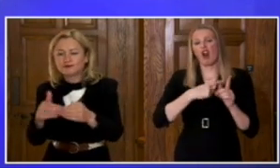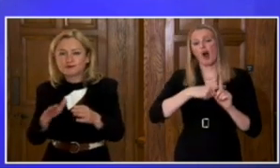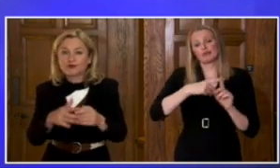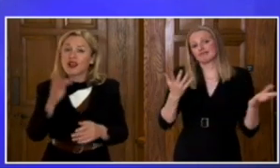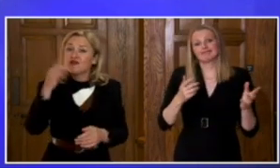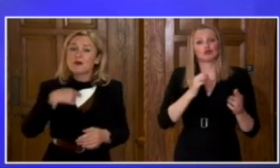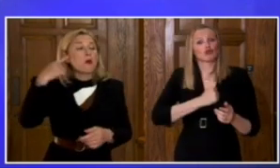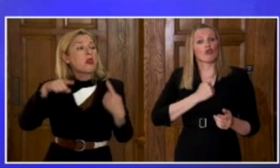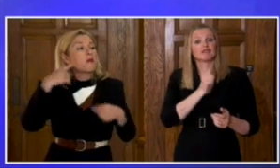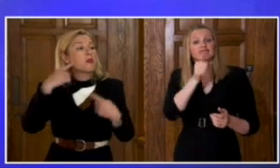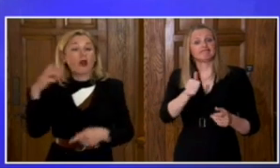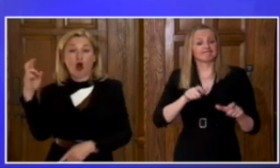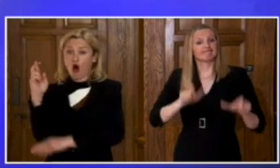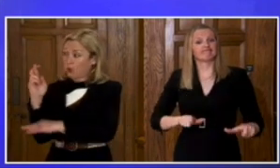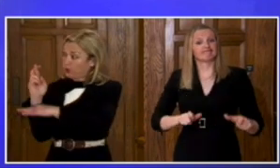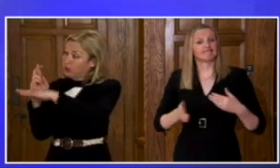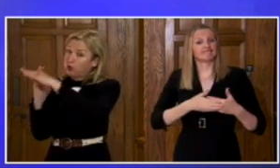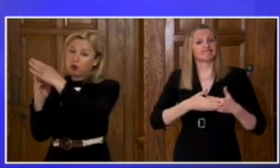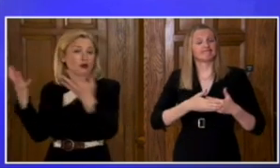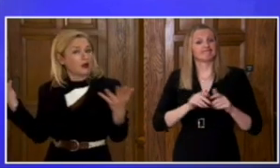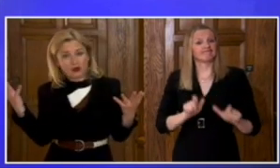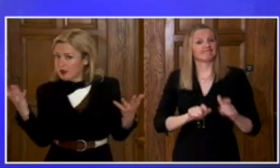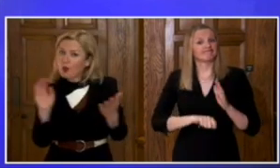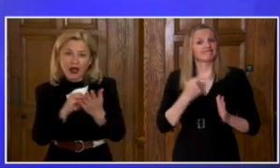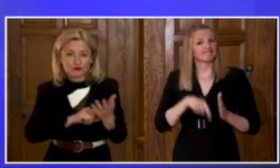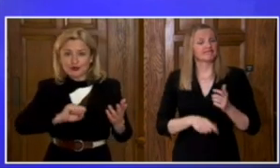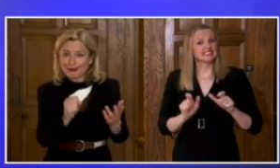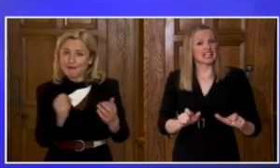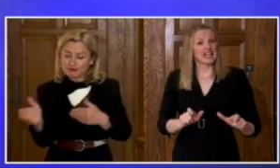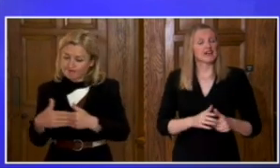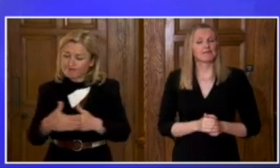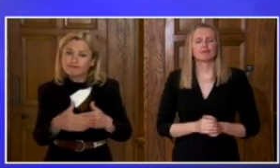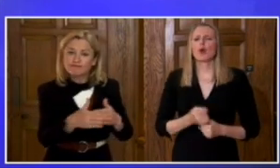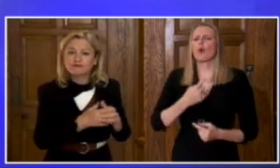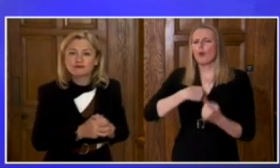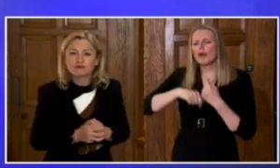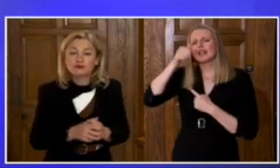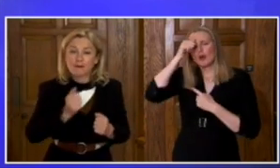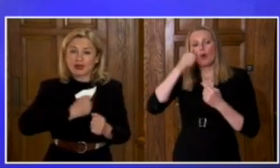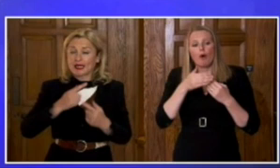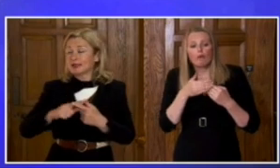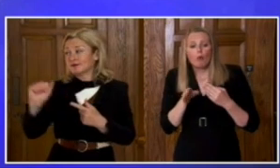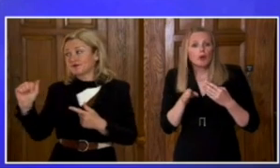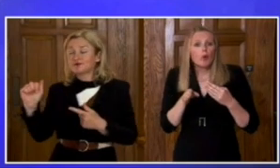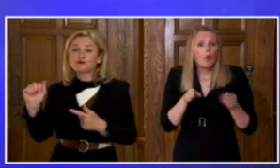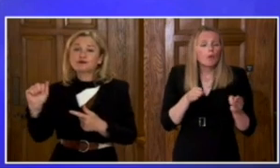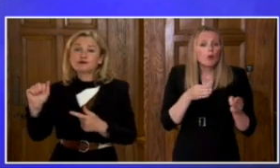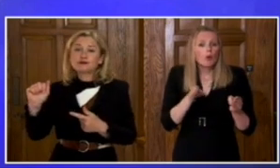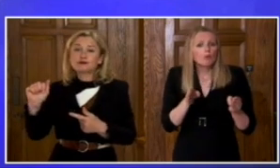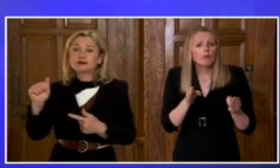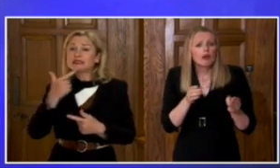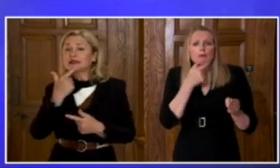more. And the Deputy First Minister and I recognise each change in the regulations always brings a flurry of